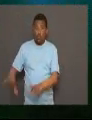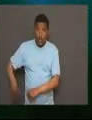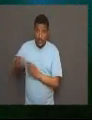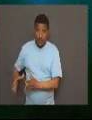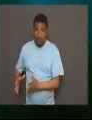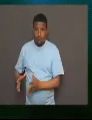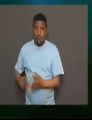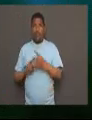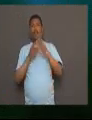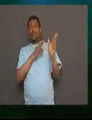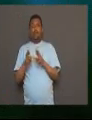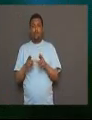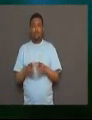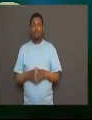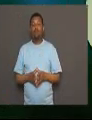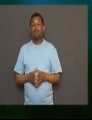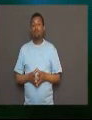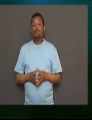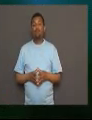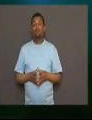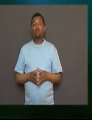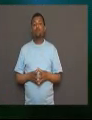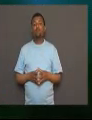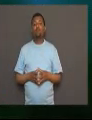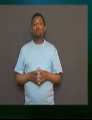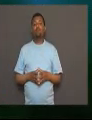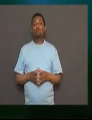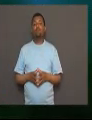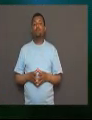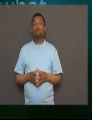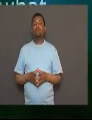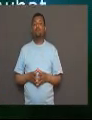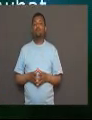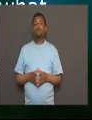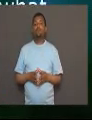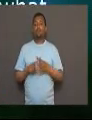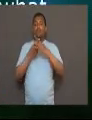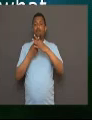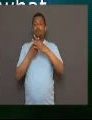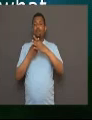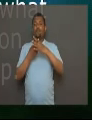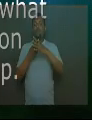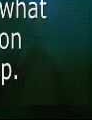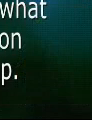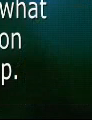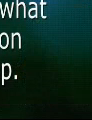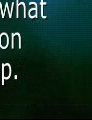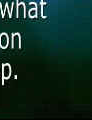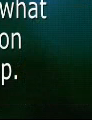Students, let's get ready. Begin.